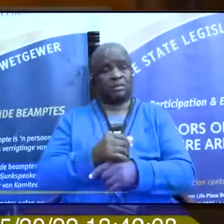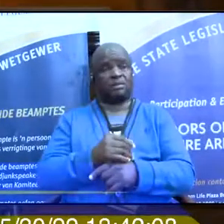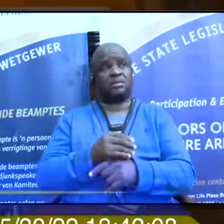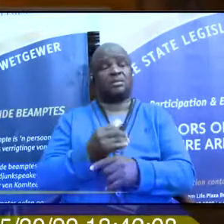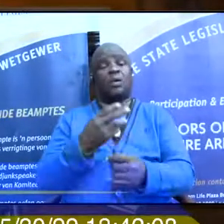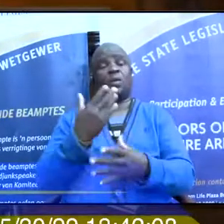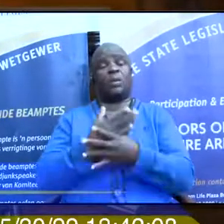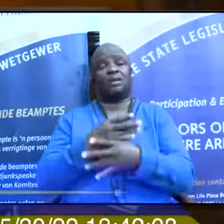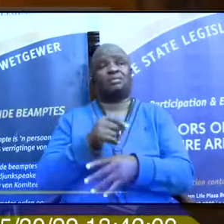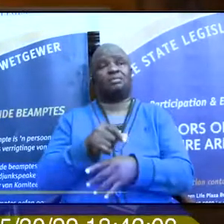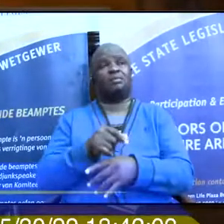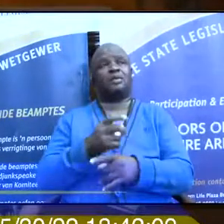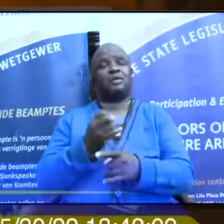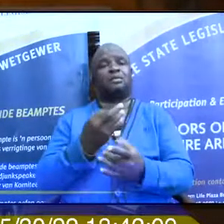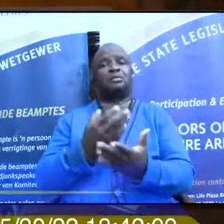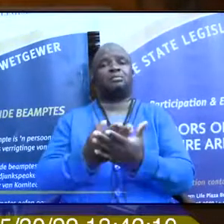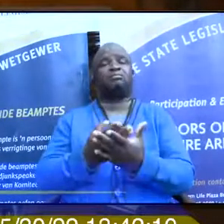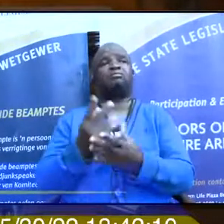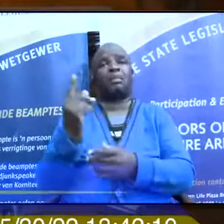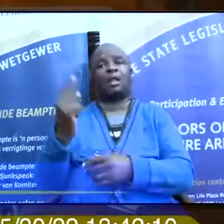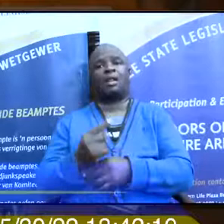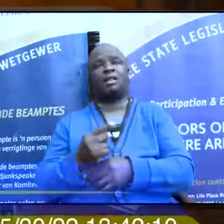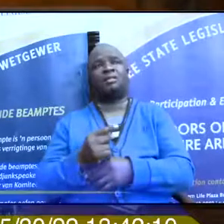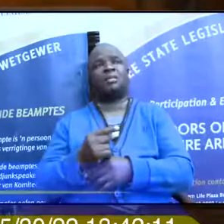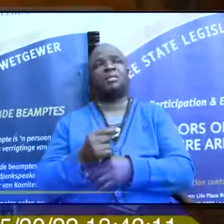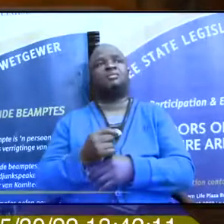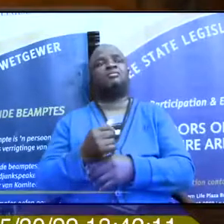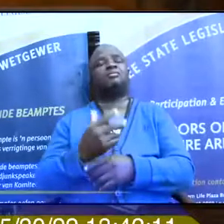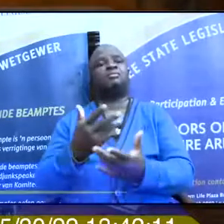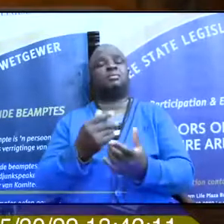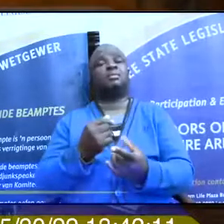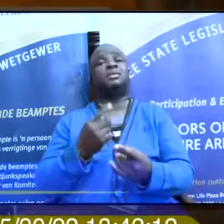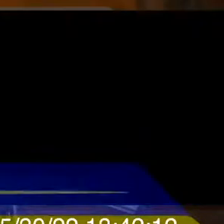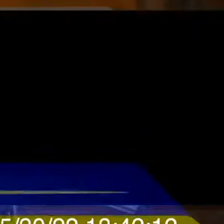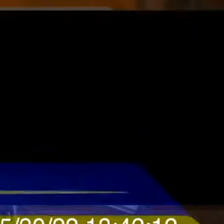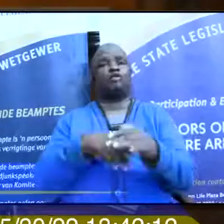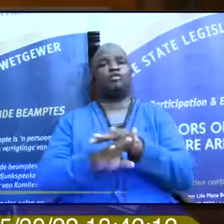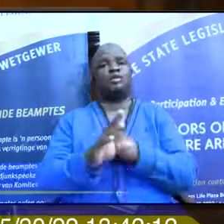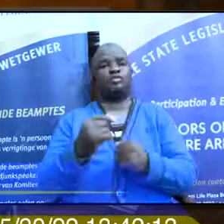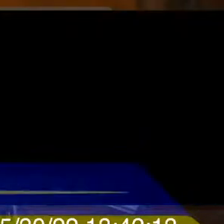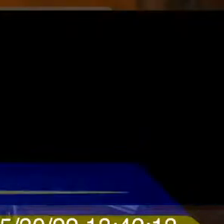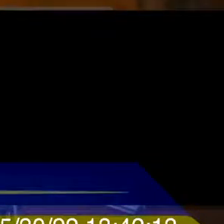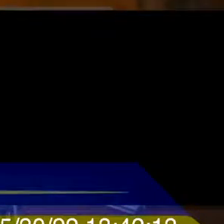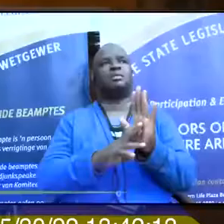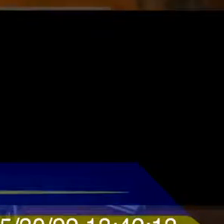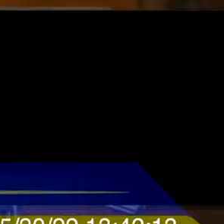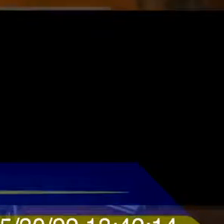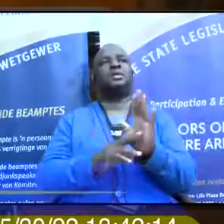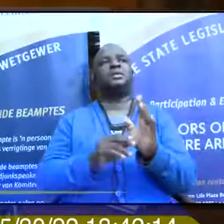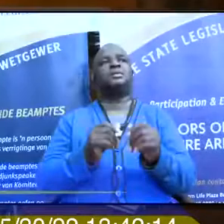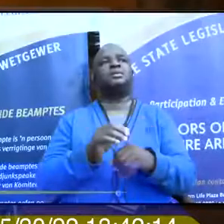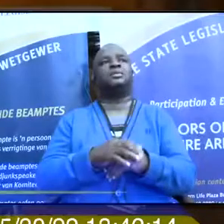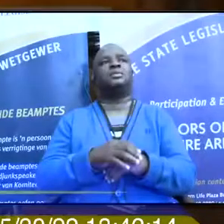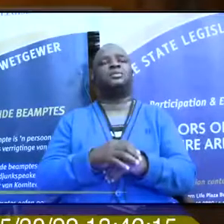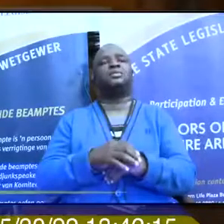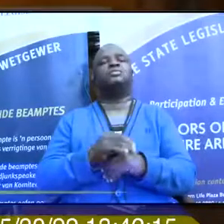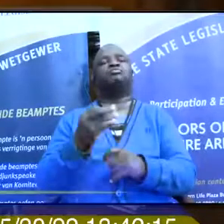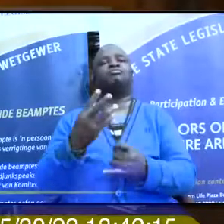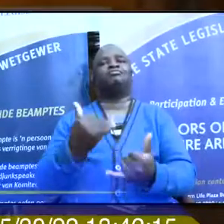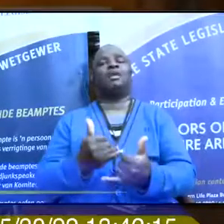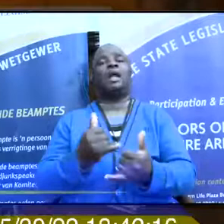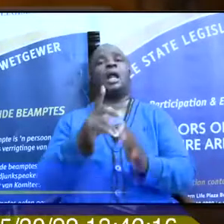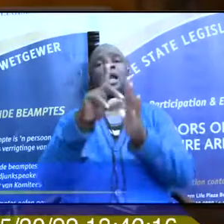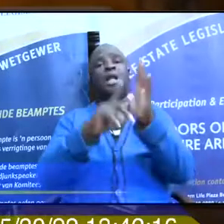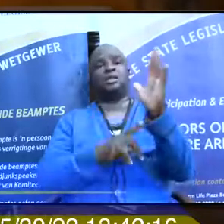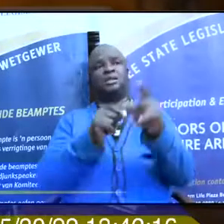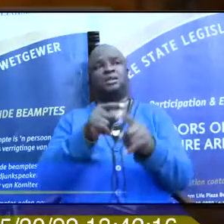these workers they are coming here they have sent us to come and present their yeah yeah they give you that this house it has